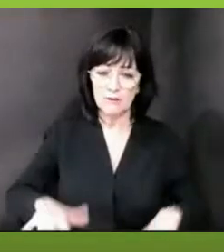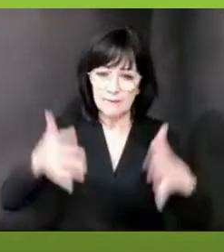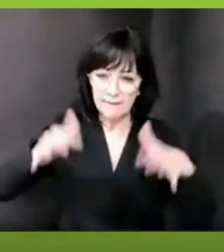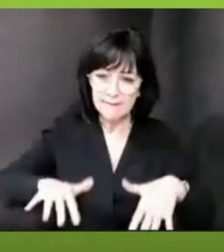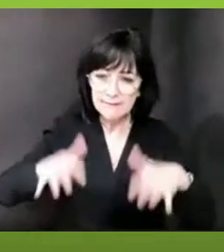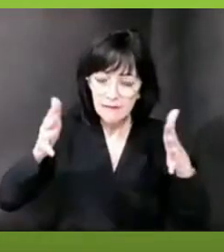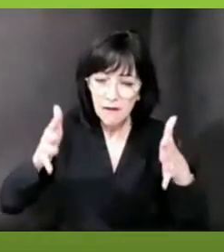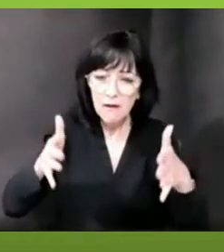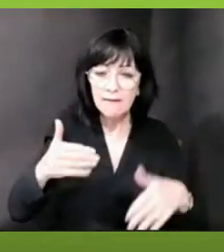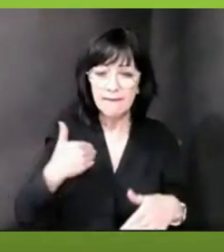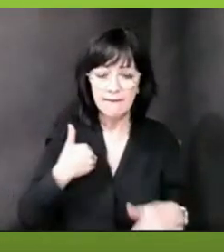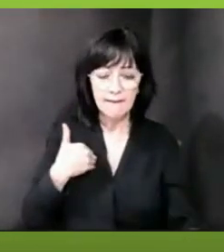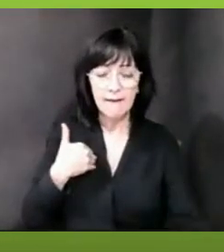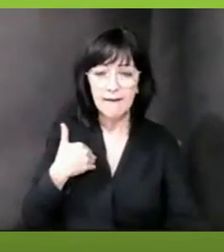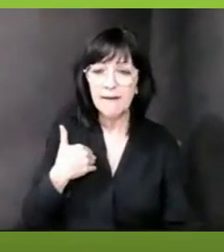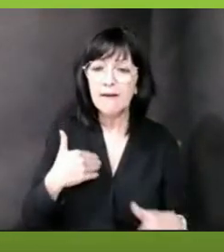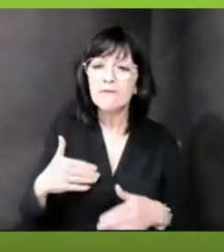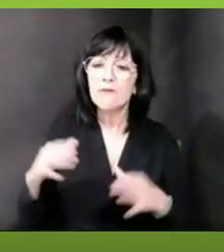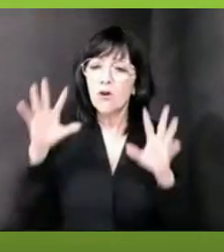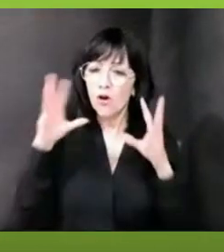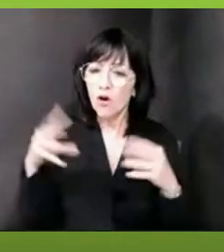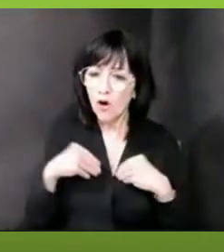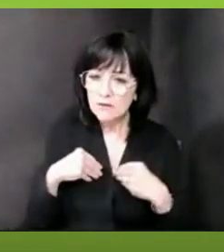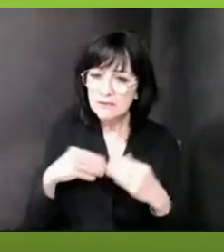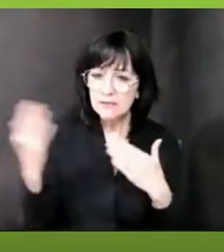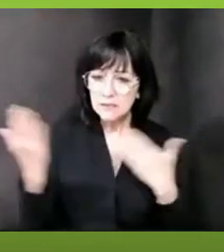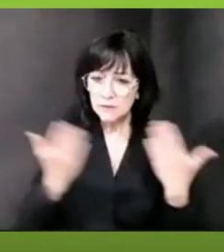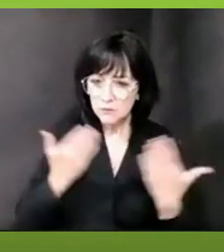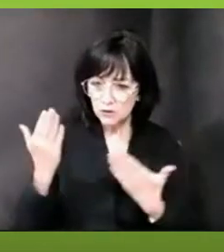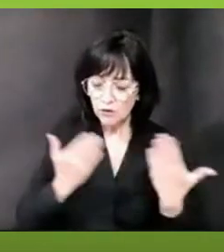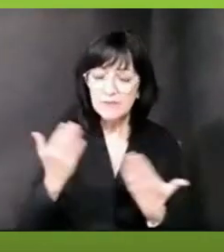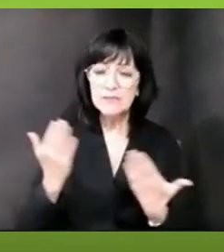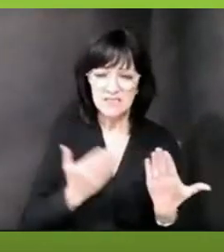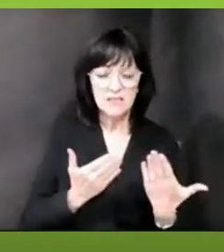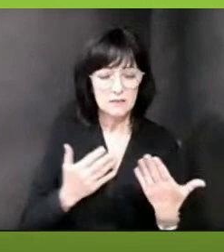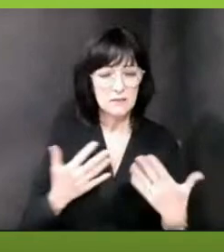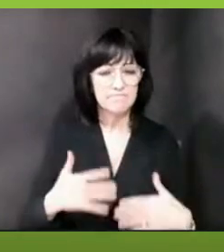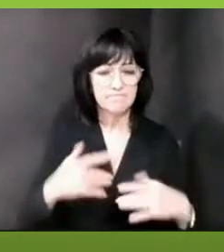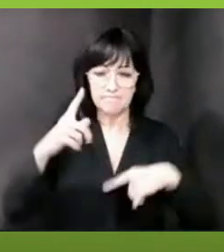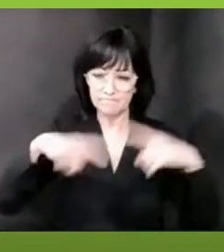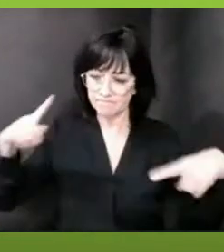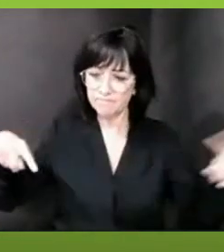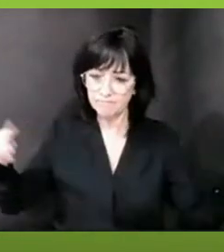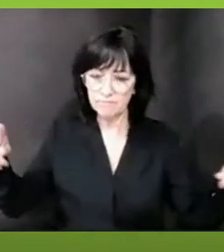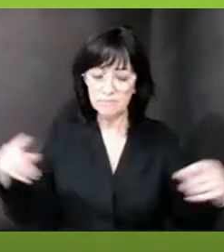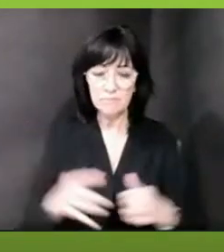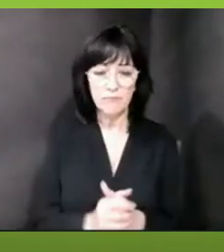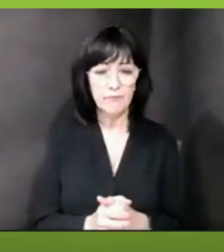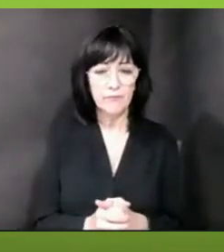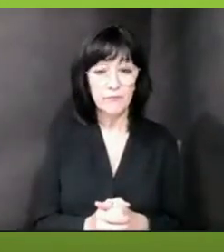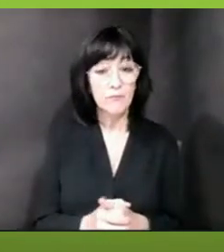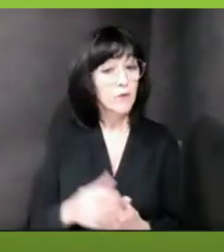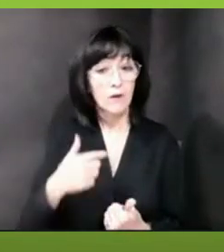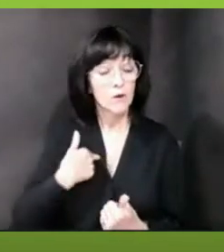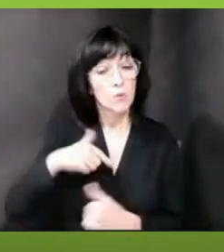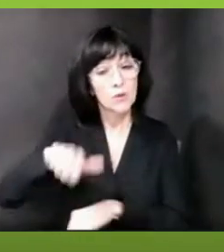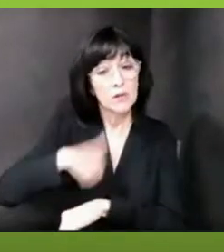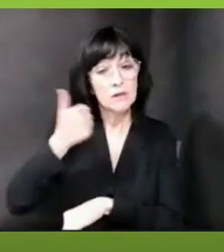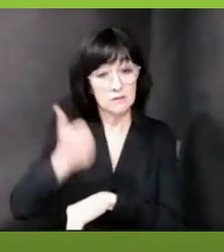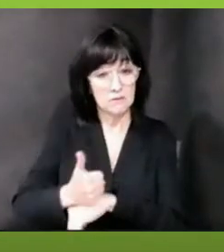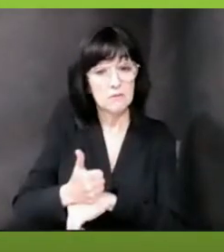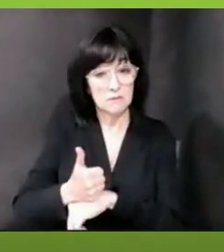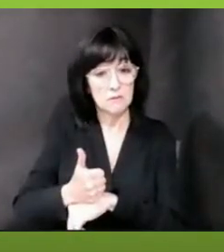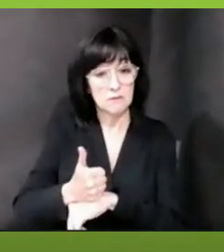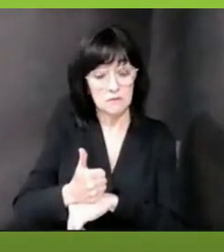wide variety of services. We also, one thing that we have created as a result of the pandemic is a brief